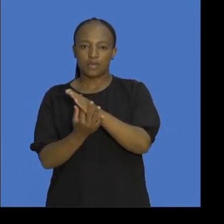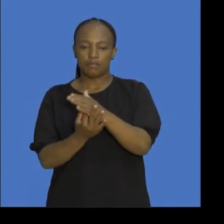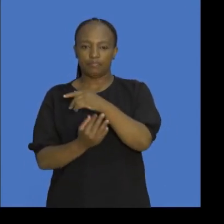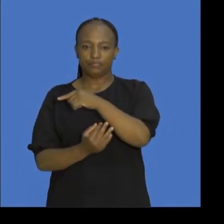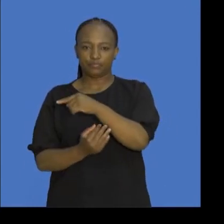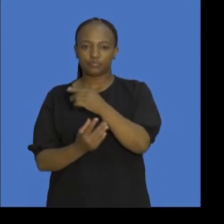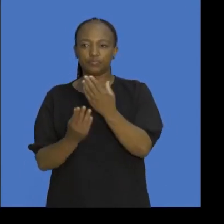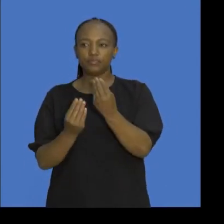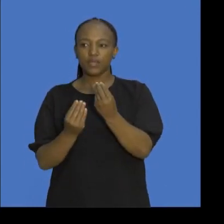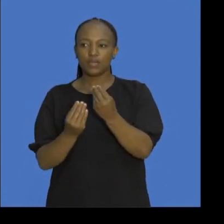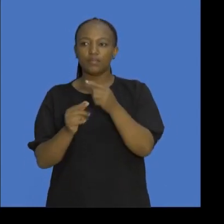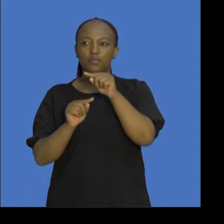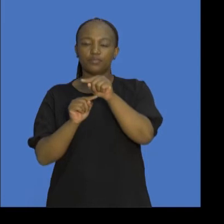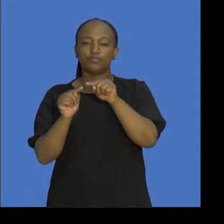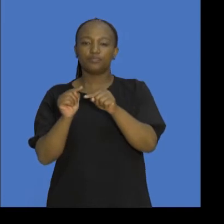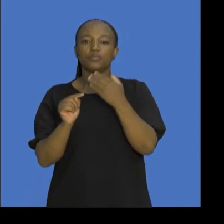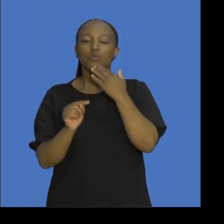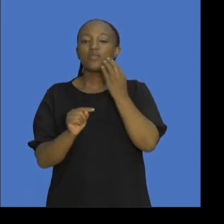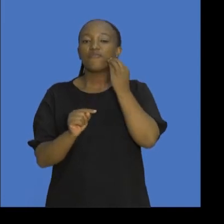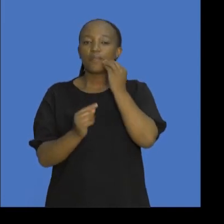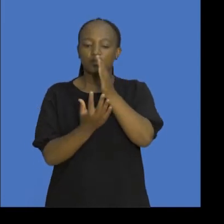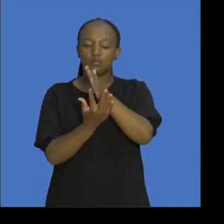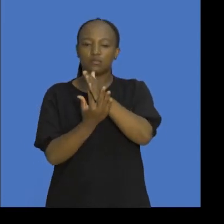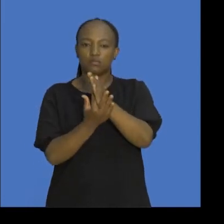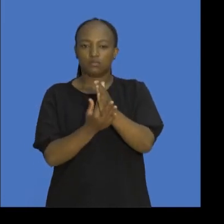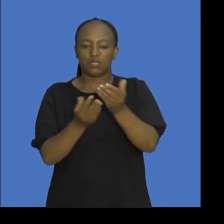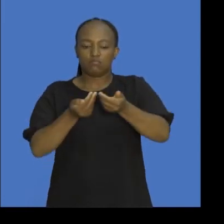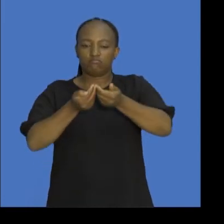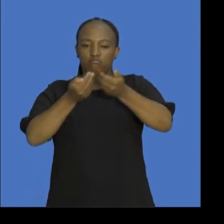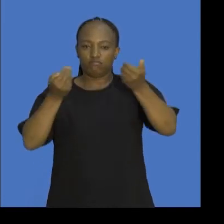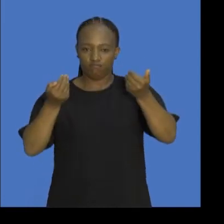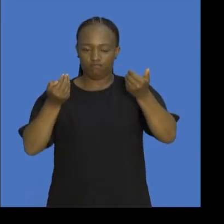divides the data into two halves.